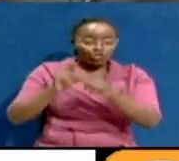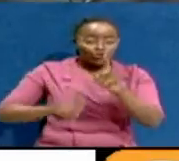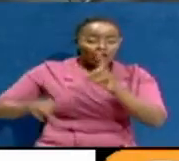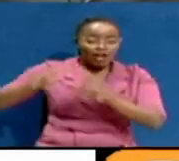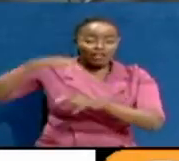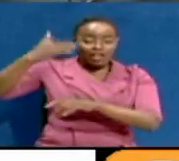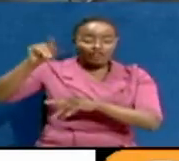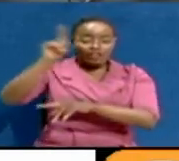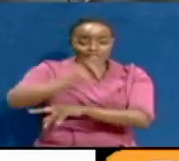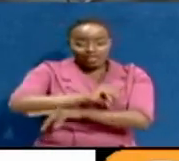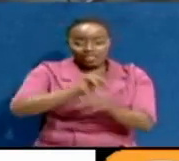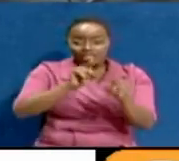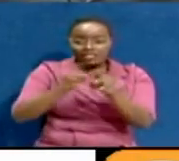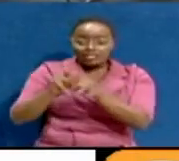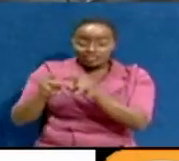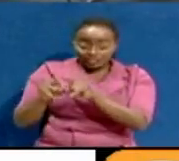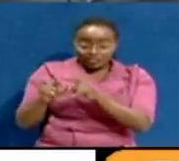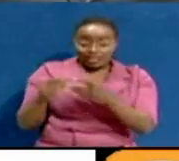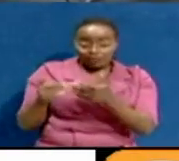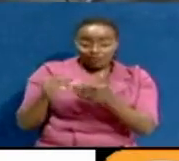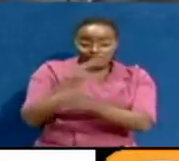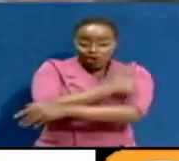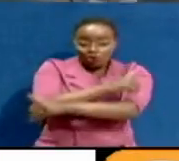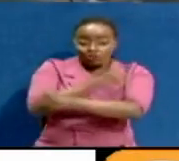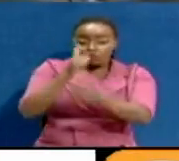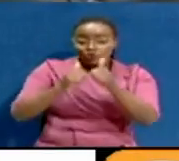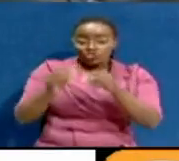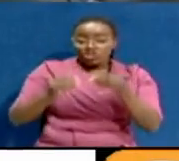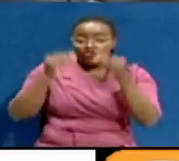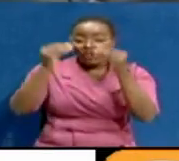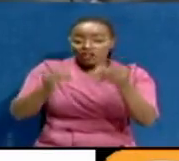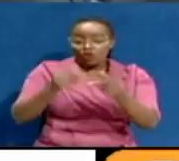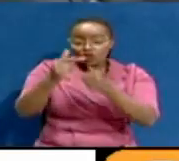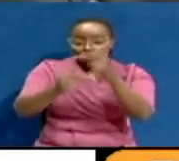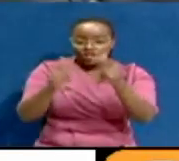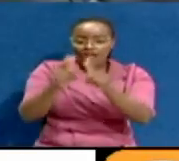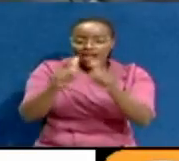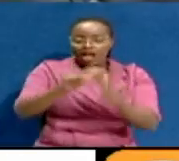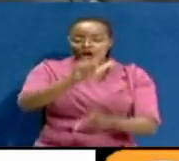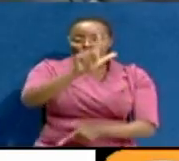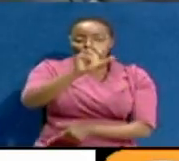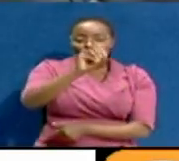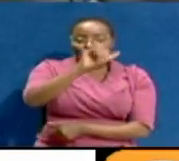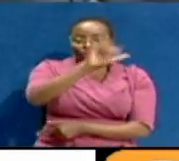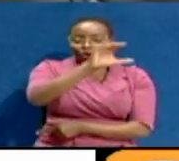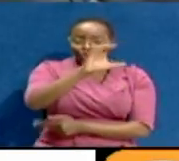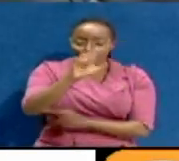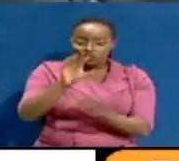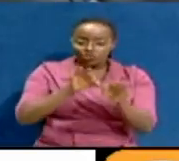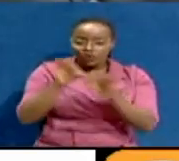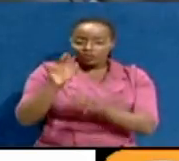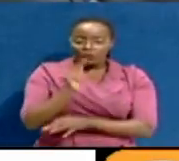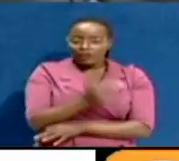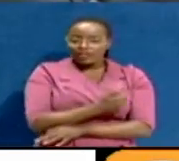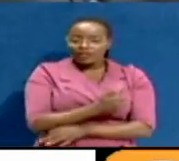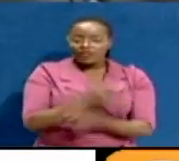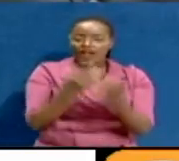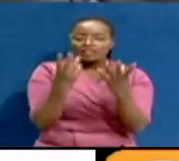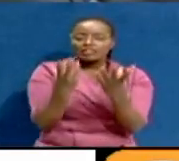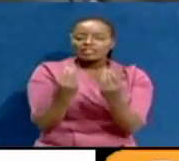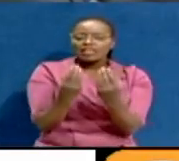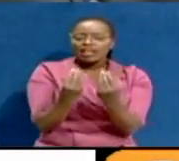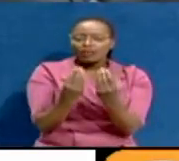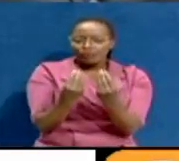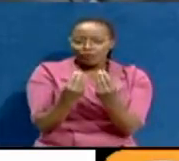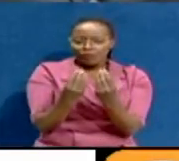week. The facilities as well are going to double every week. Before I allow Dr. Ombajo to weigh in, break this down for us as simple